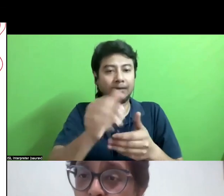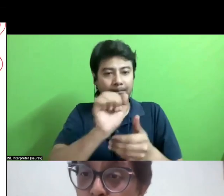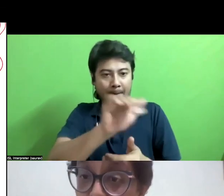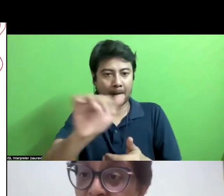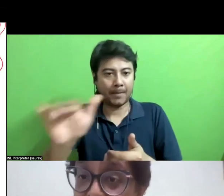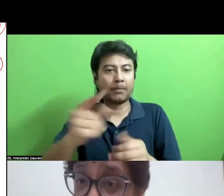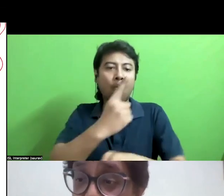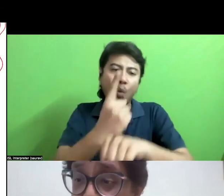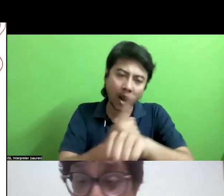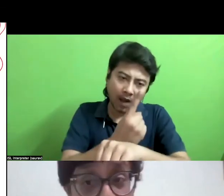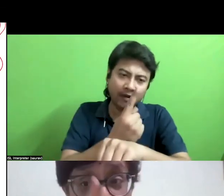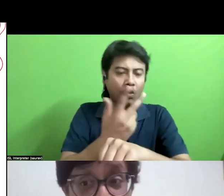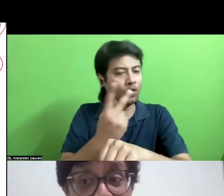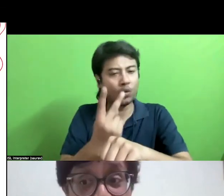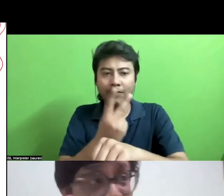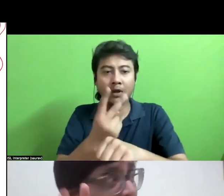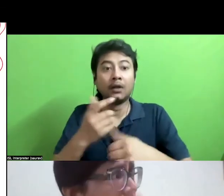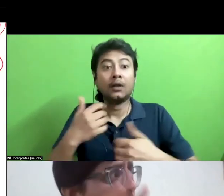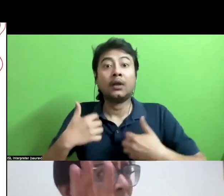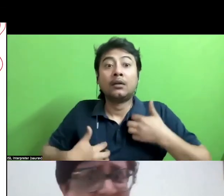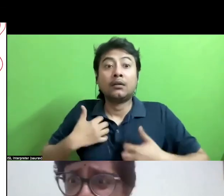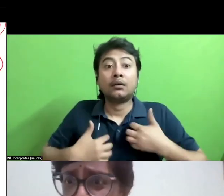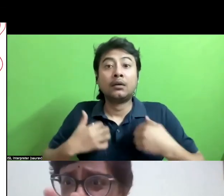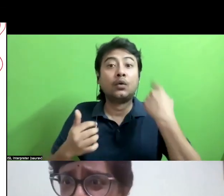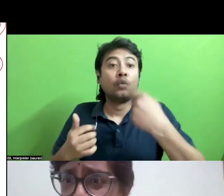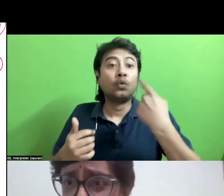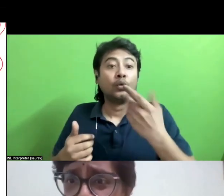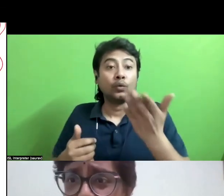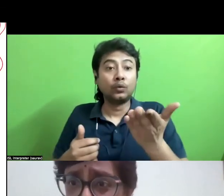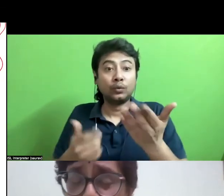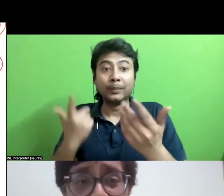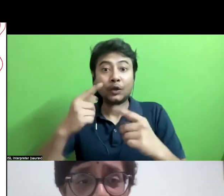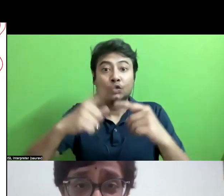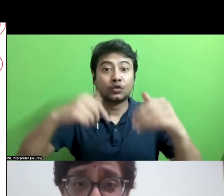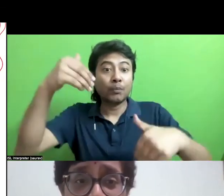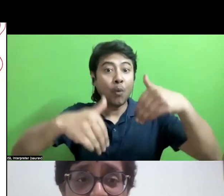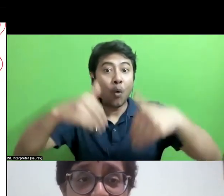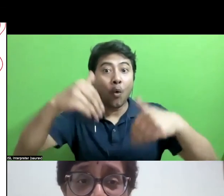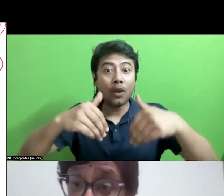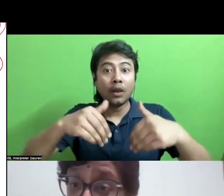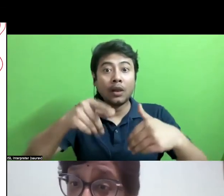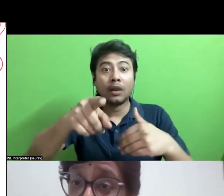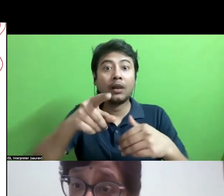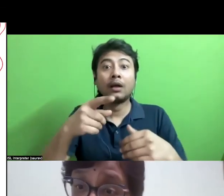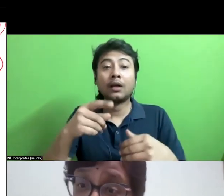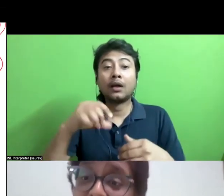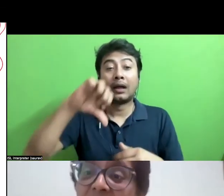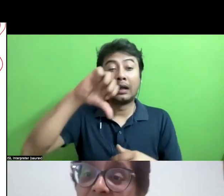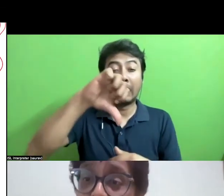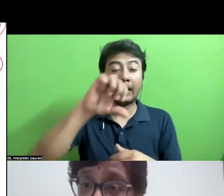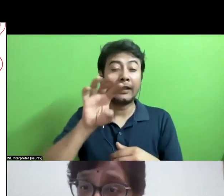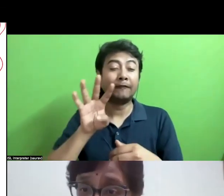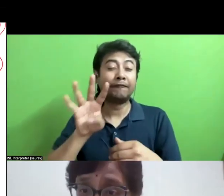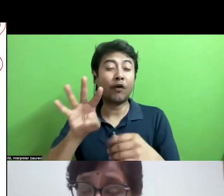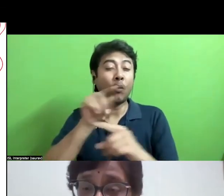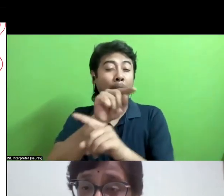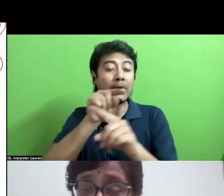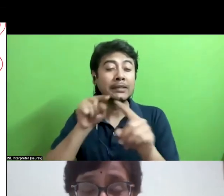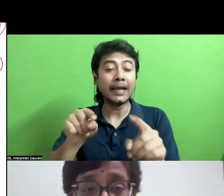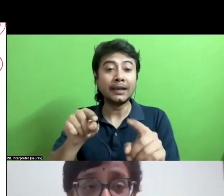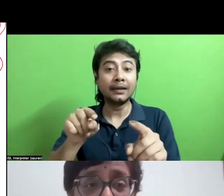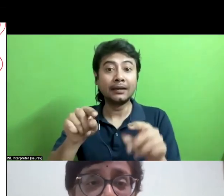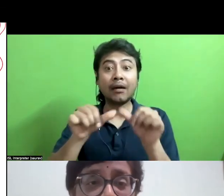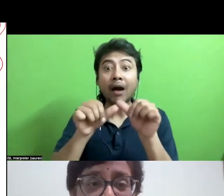one of you to do, whoever is interested, because 94% or 95% of you said that you care deeply about